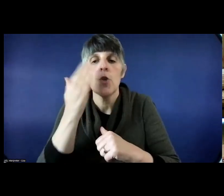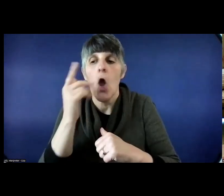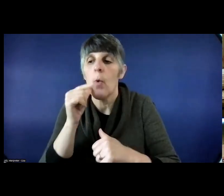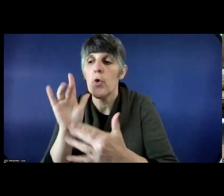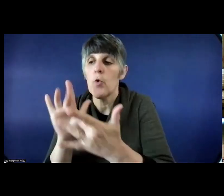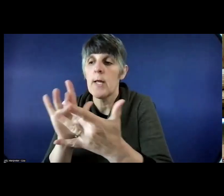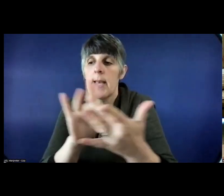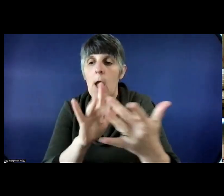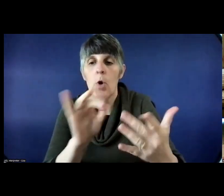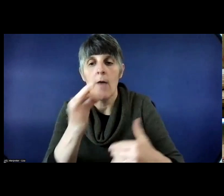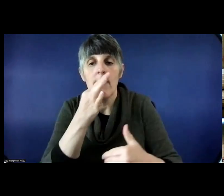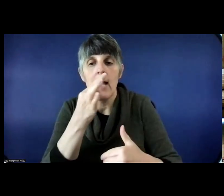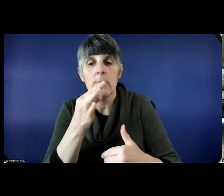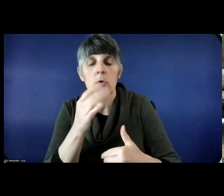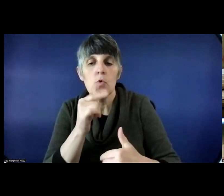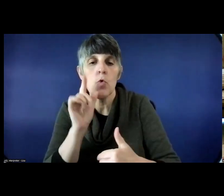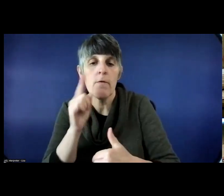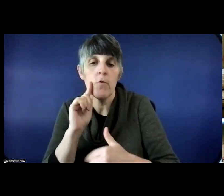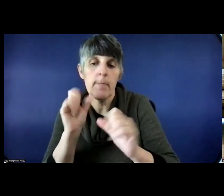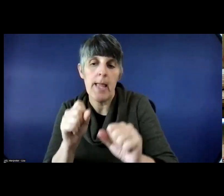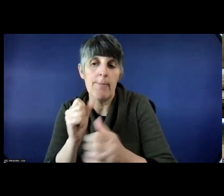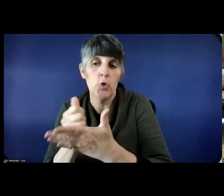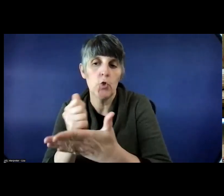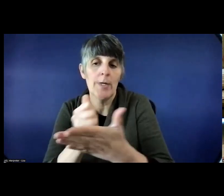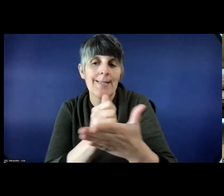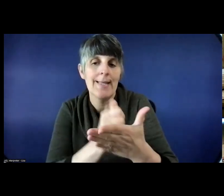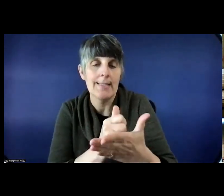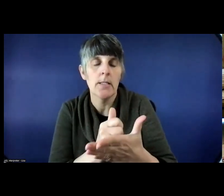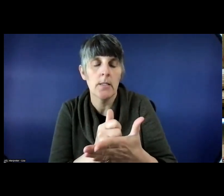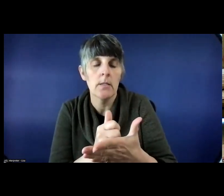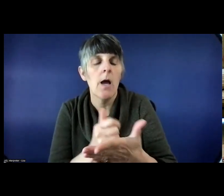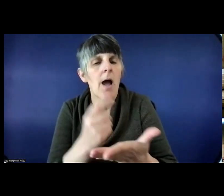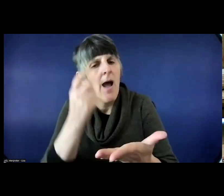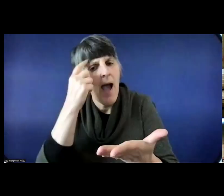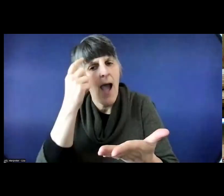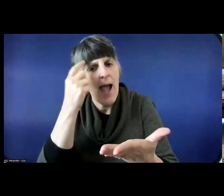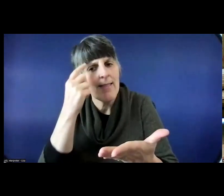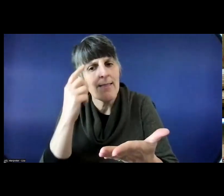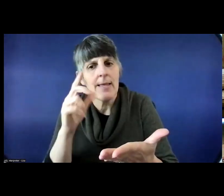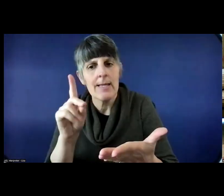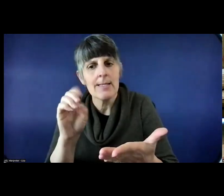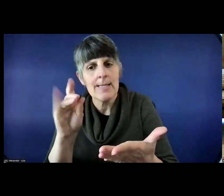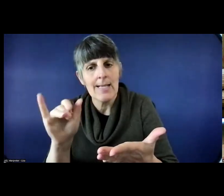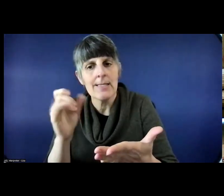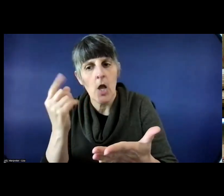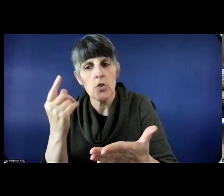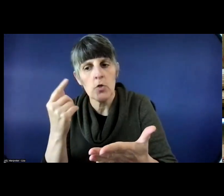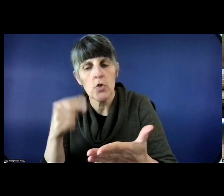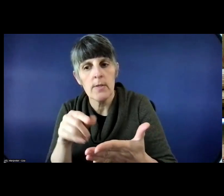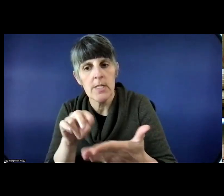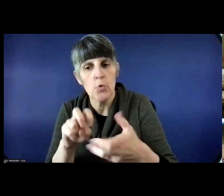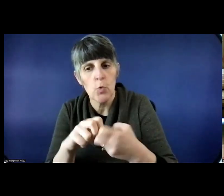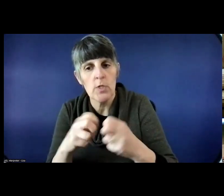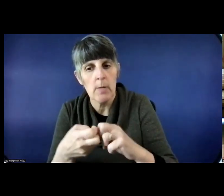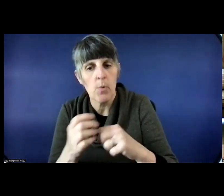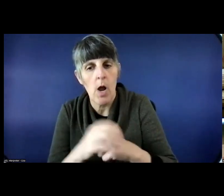of experts are to be able to assist. I think Desi also understood this was a